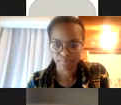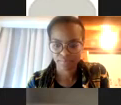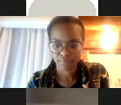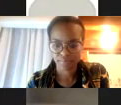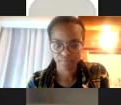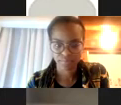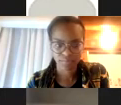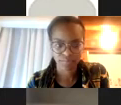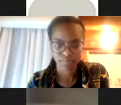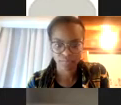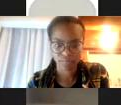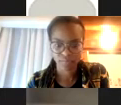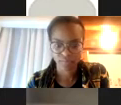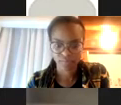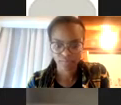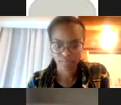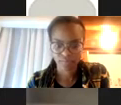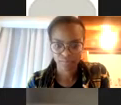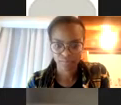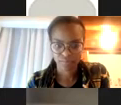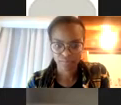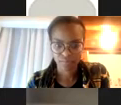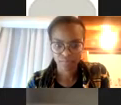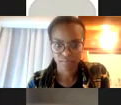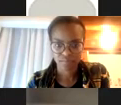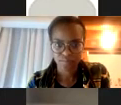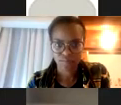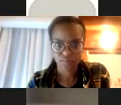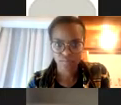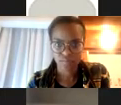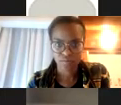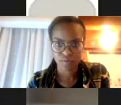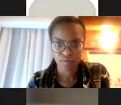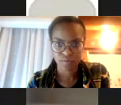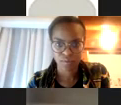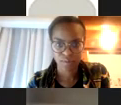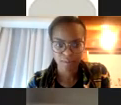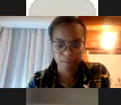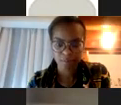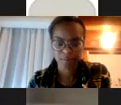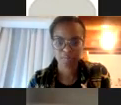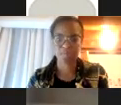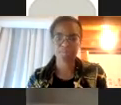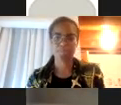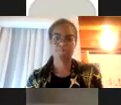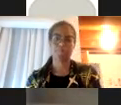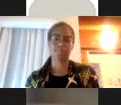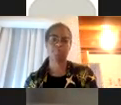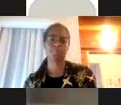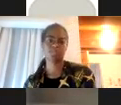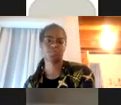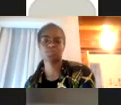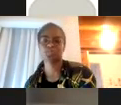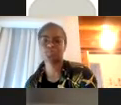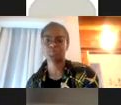rundown Lincoln Hospital in the South Bronx. The Young Lords were a radical group founded by Puerto Ricans modeled on the Black Panther Party. They drove